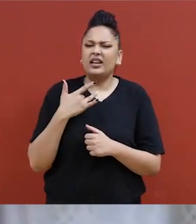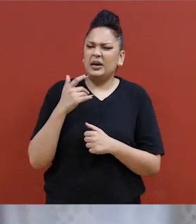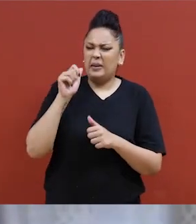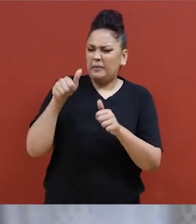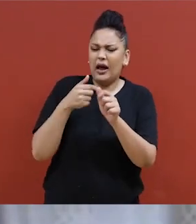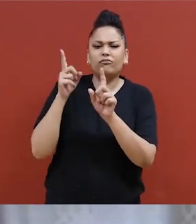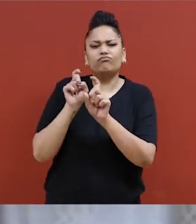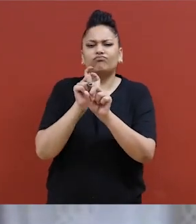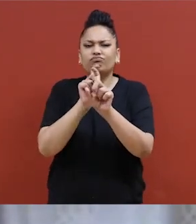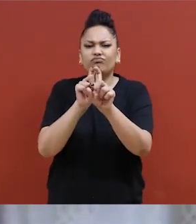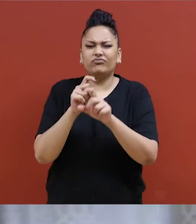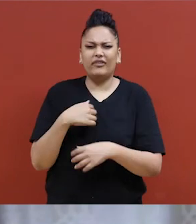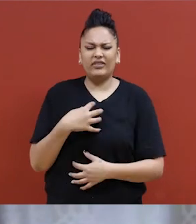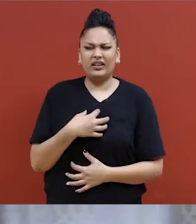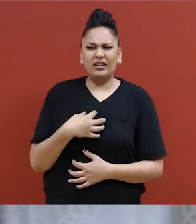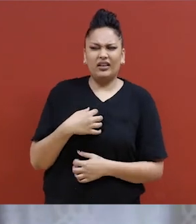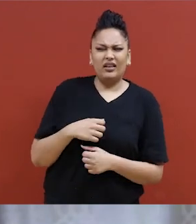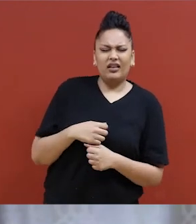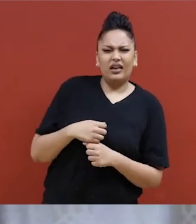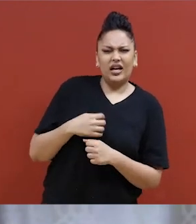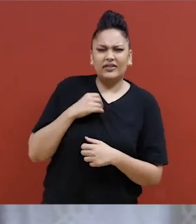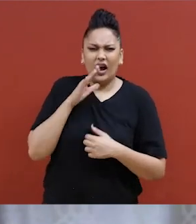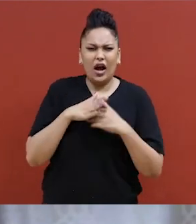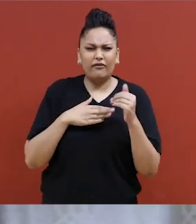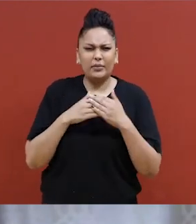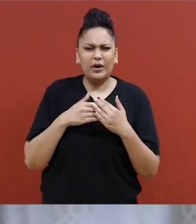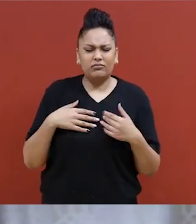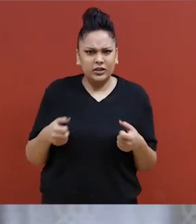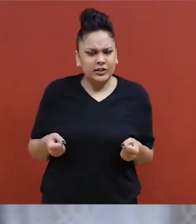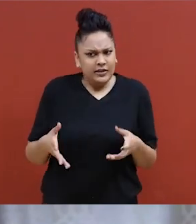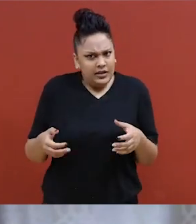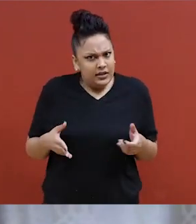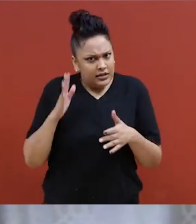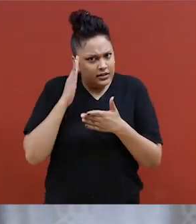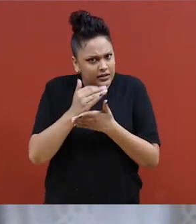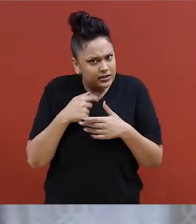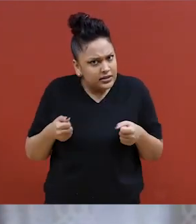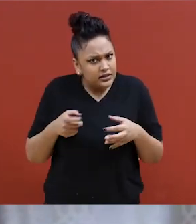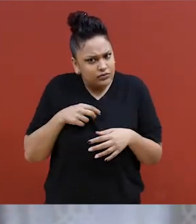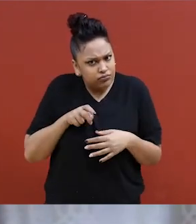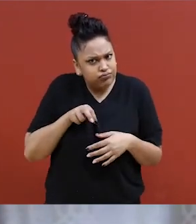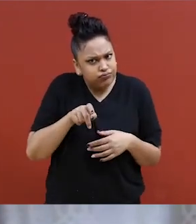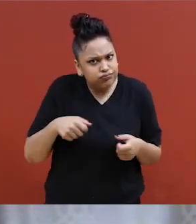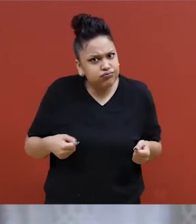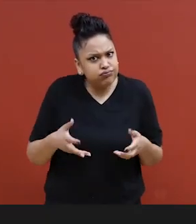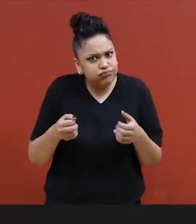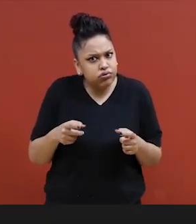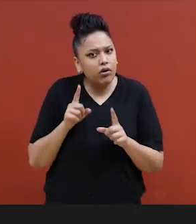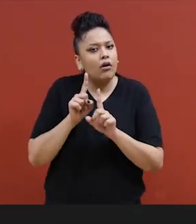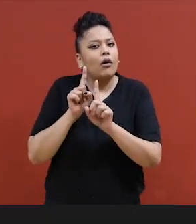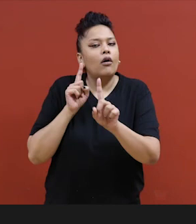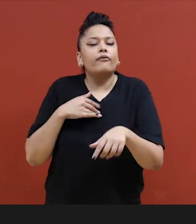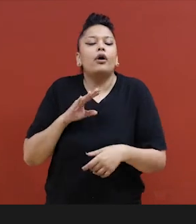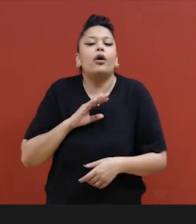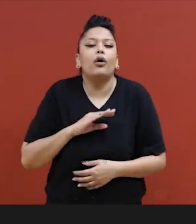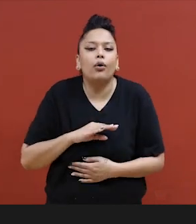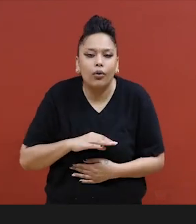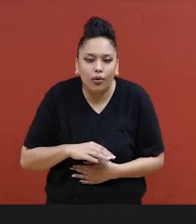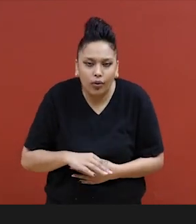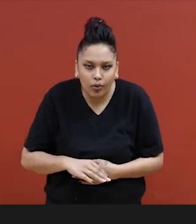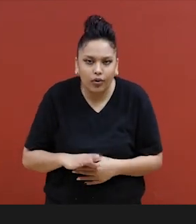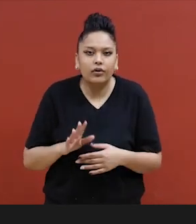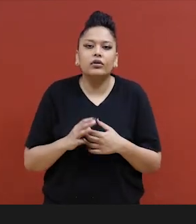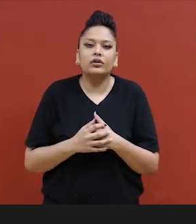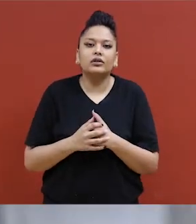behind me, and I didn't feel good about it, and I automatically sped up in my wheelchair and lost him. Mhm. So it's just an